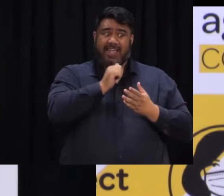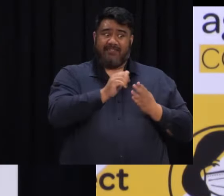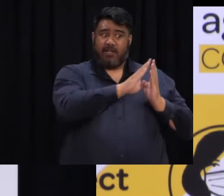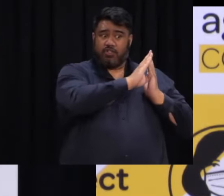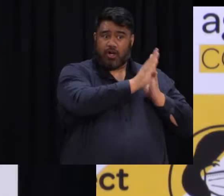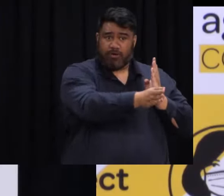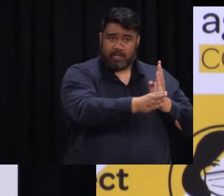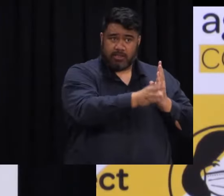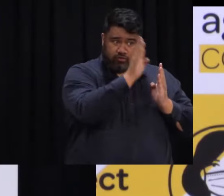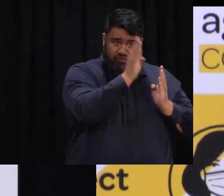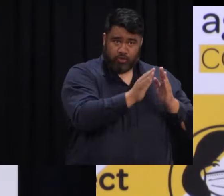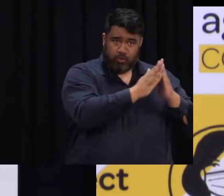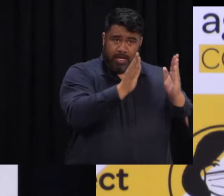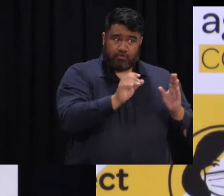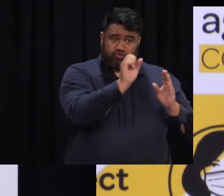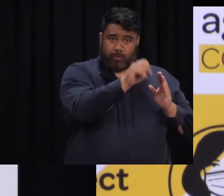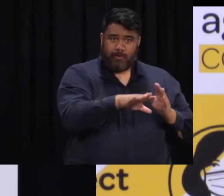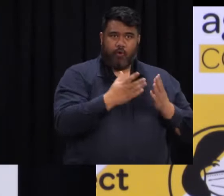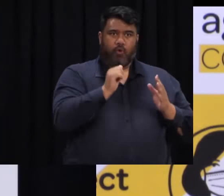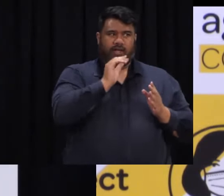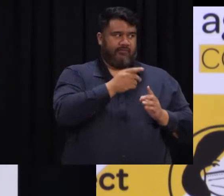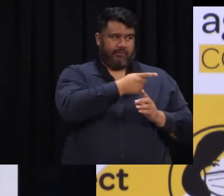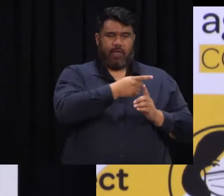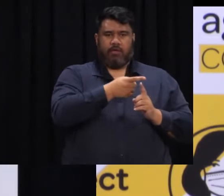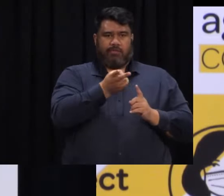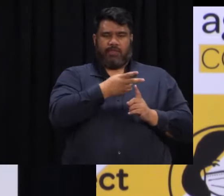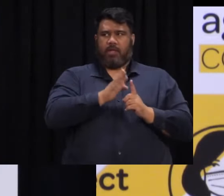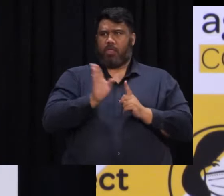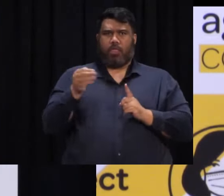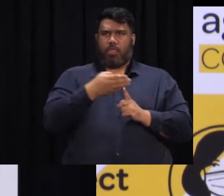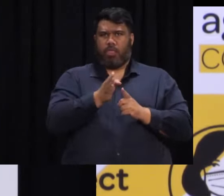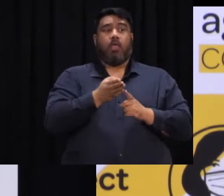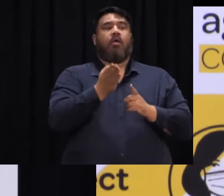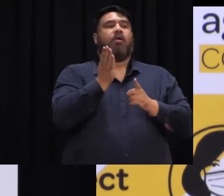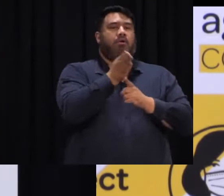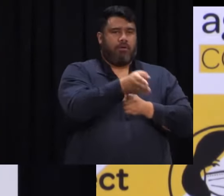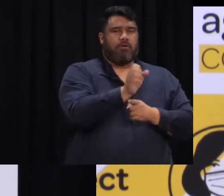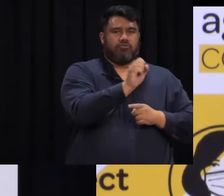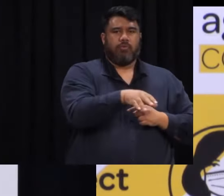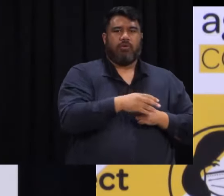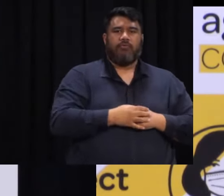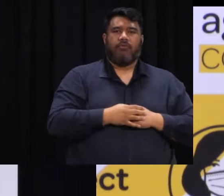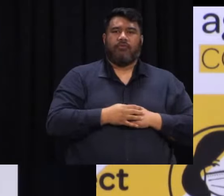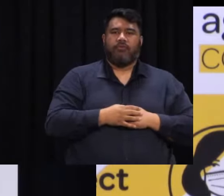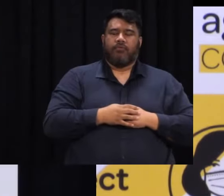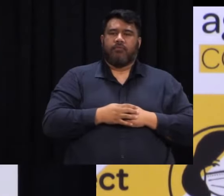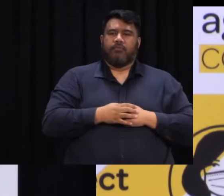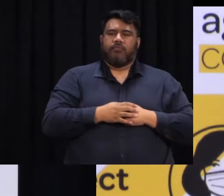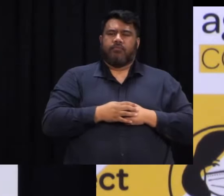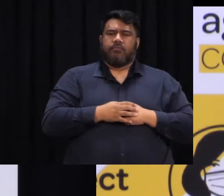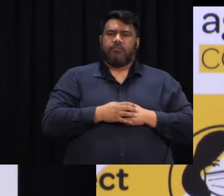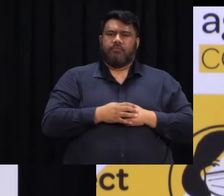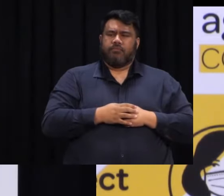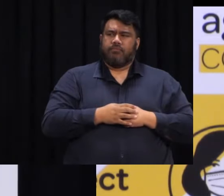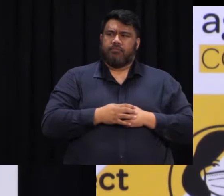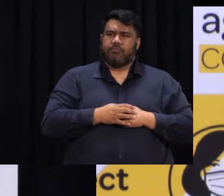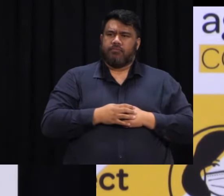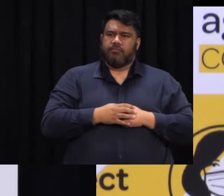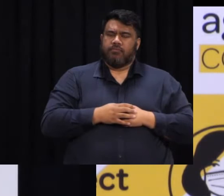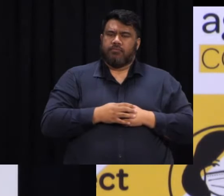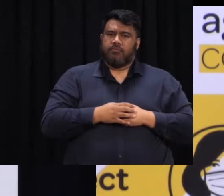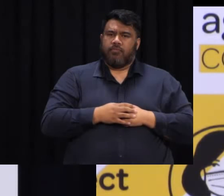and also whether or not the person who is linked to the cluster actually was involved in transporting that prisoner. So that's